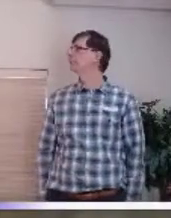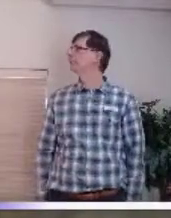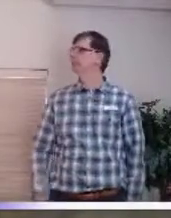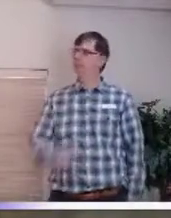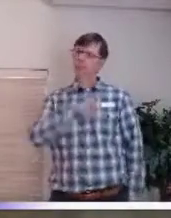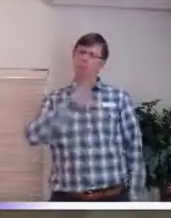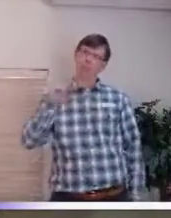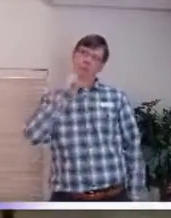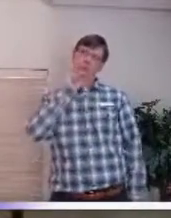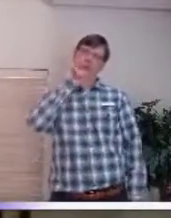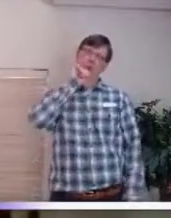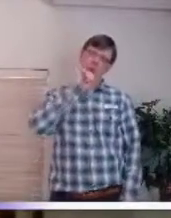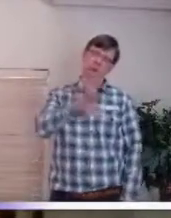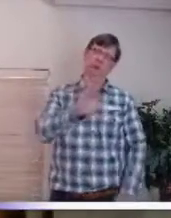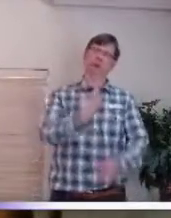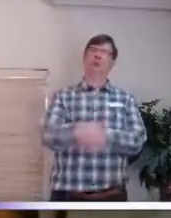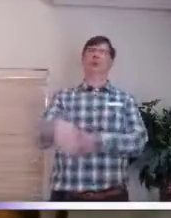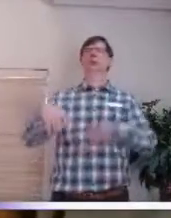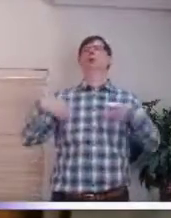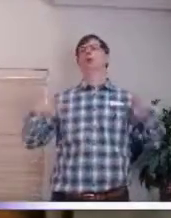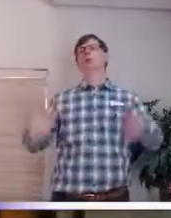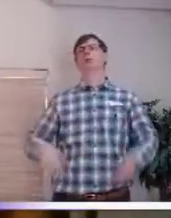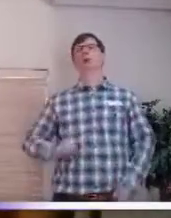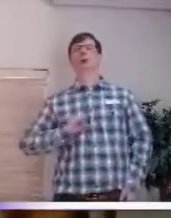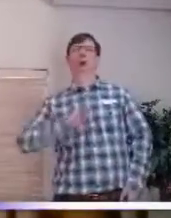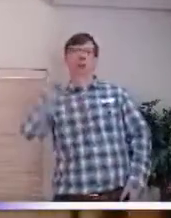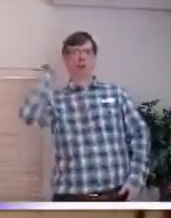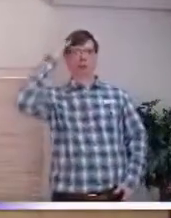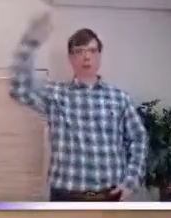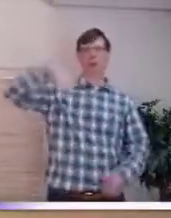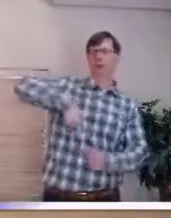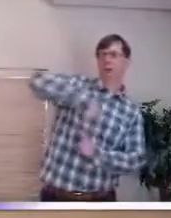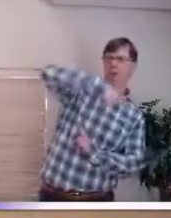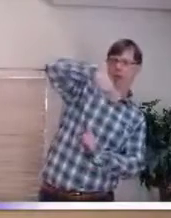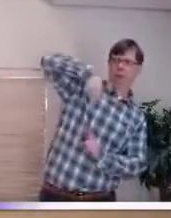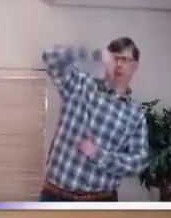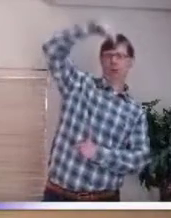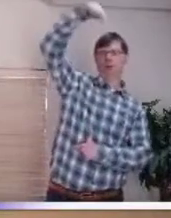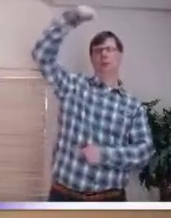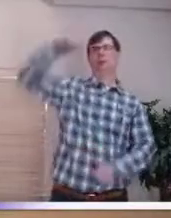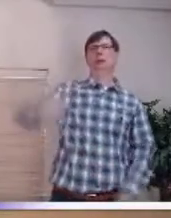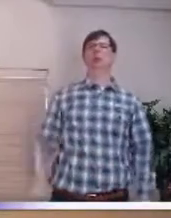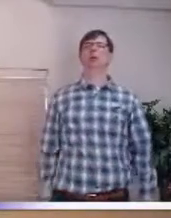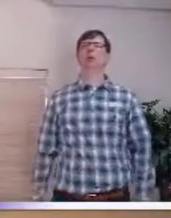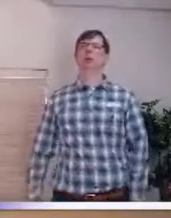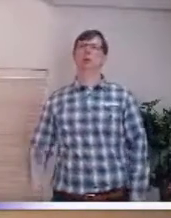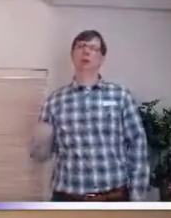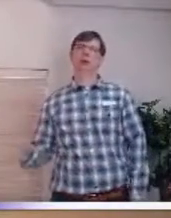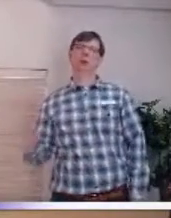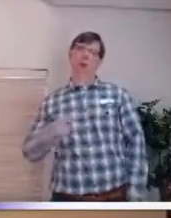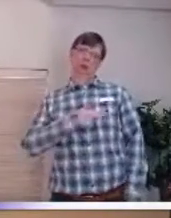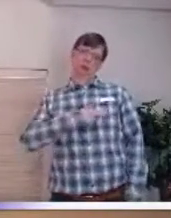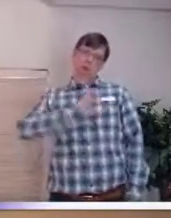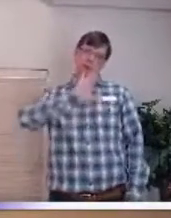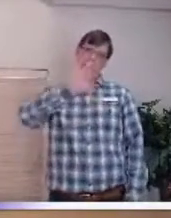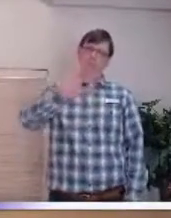And as we breathe in this life, I know that the spirit of